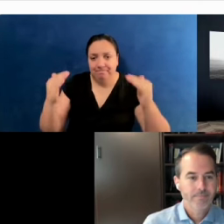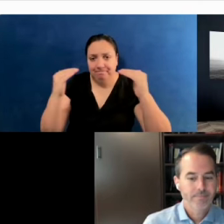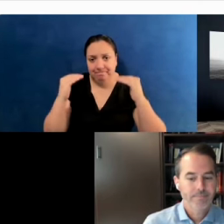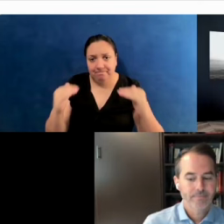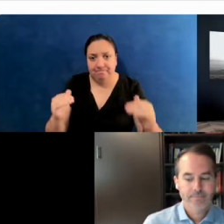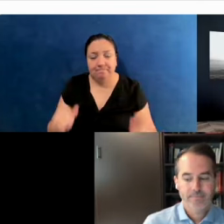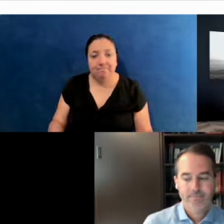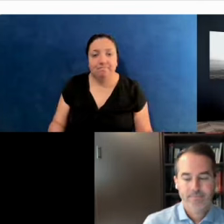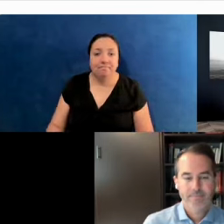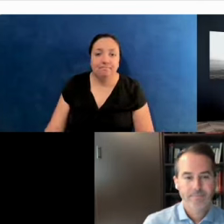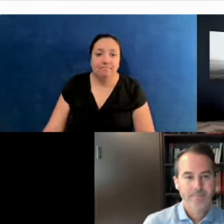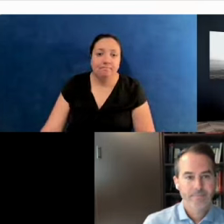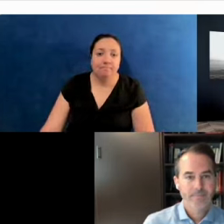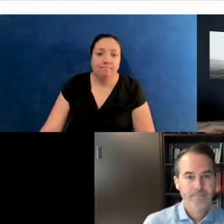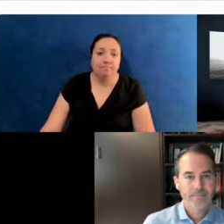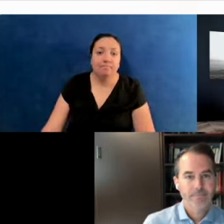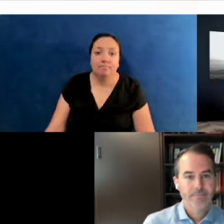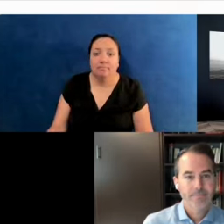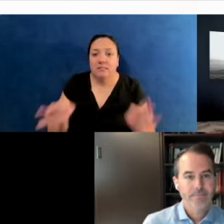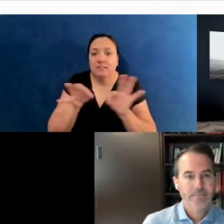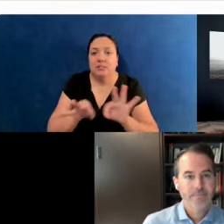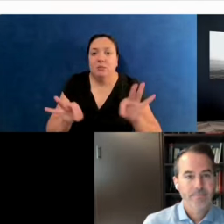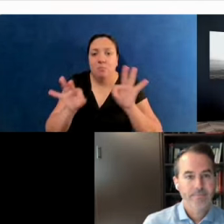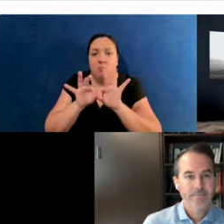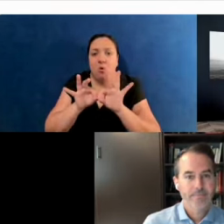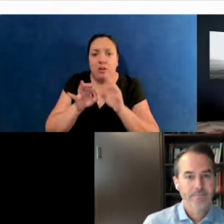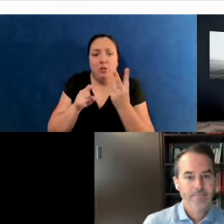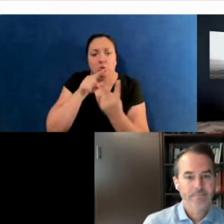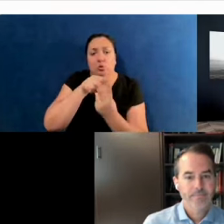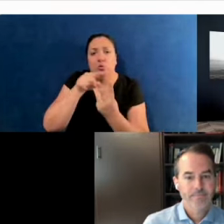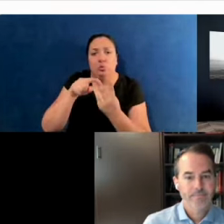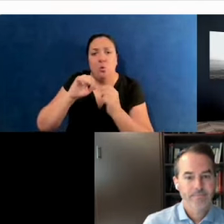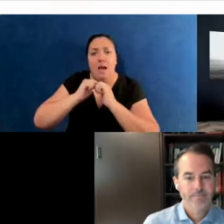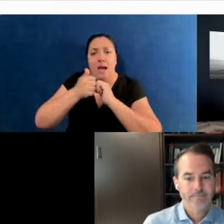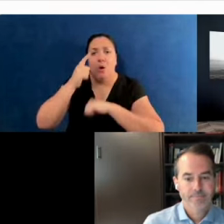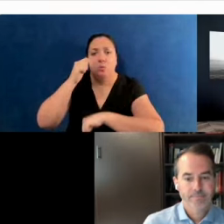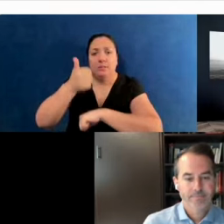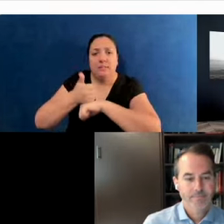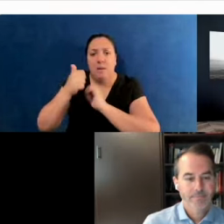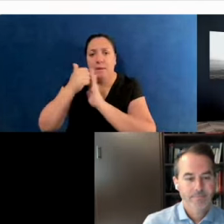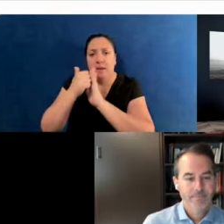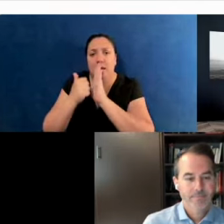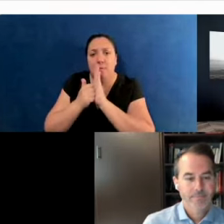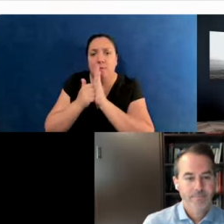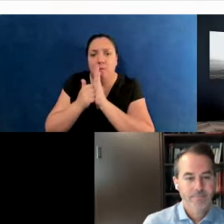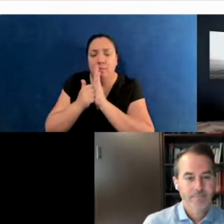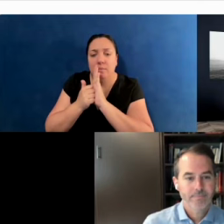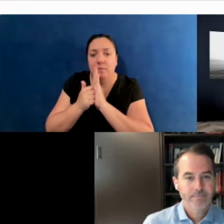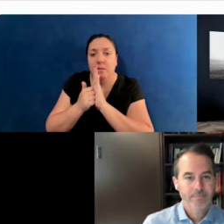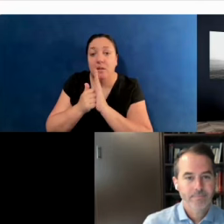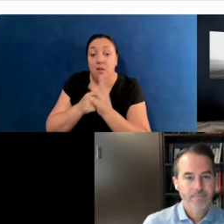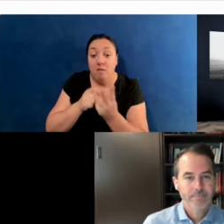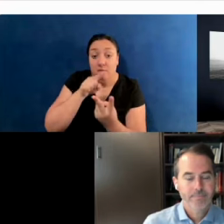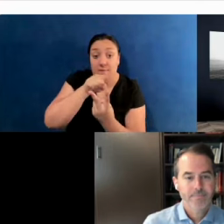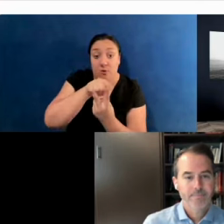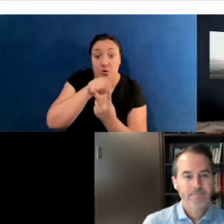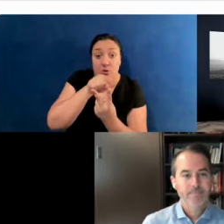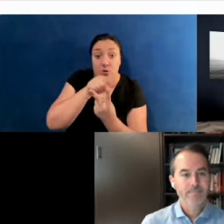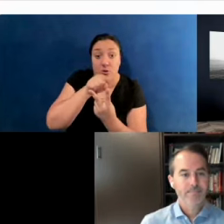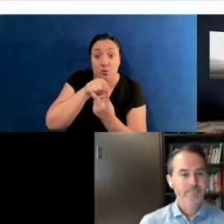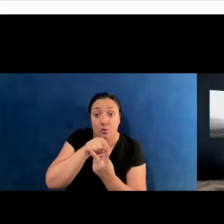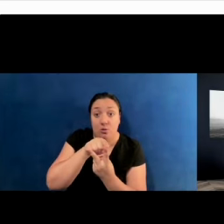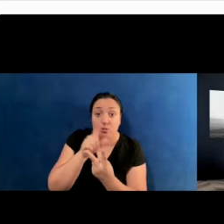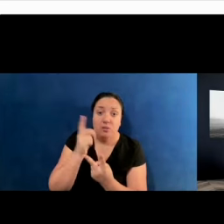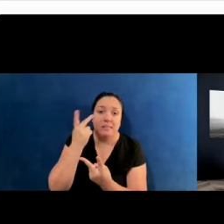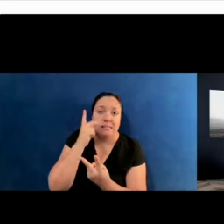So it's really important to talk about the two ways to set up an ABLE account. So part one of this series, we're going to take a look on